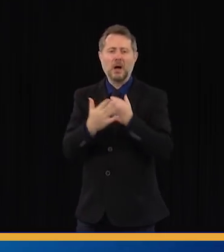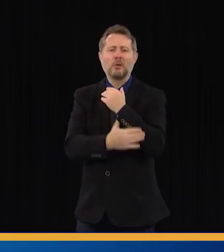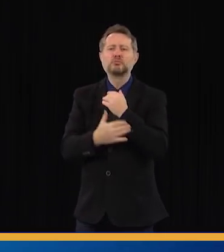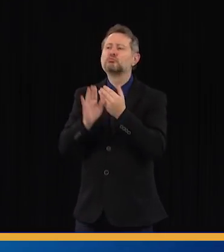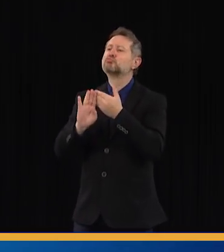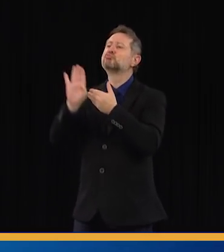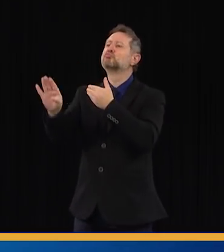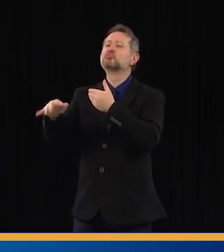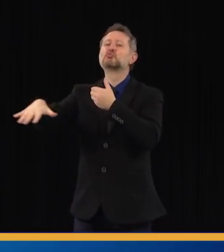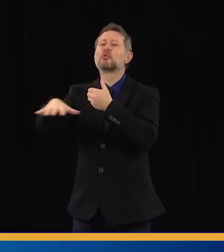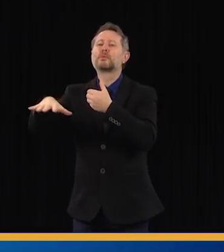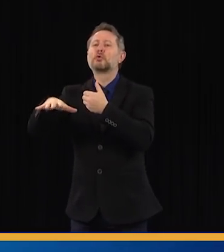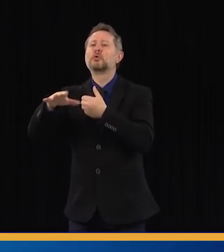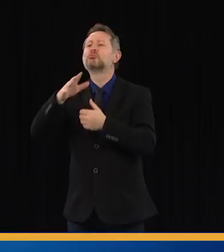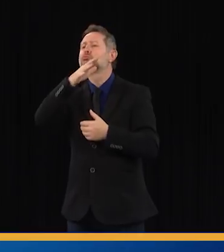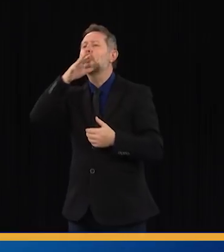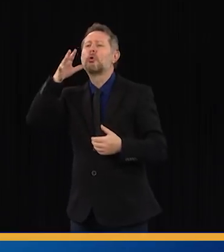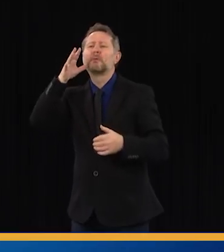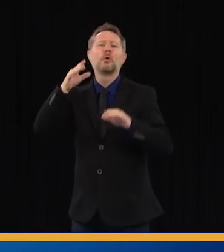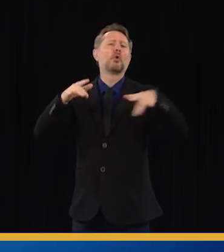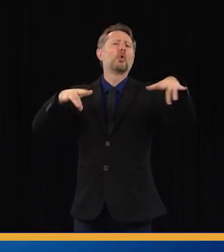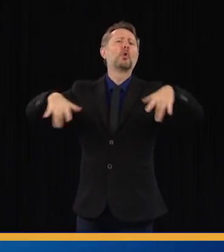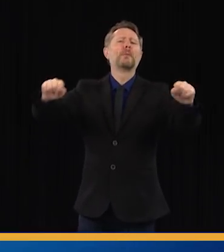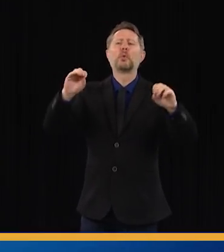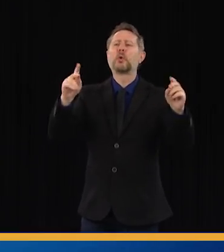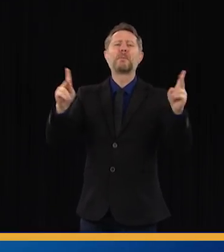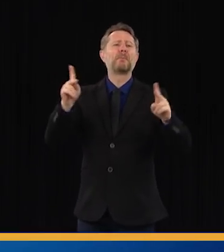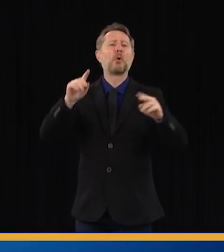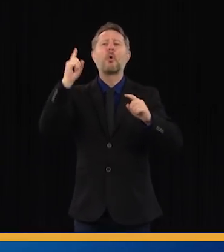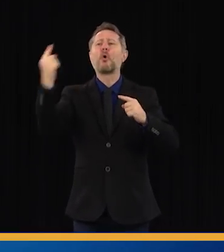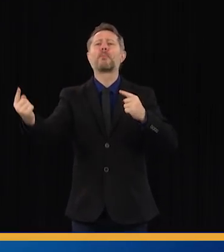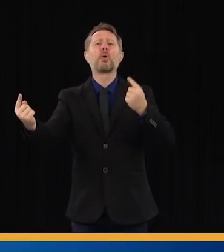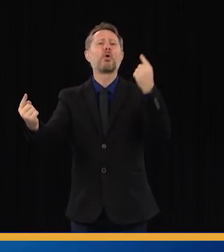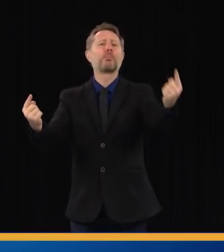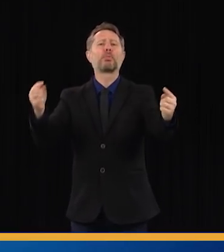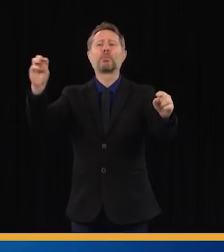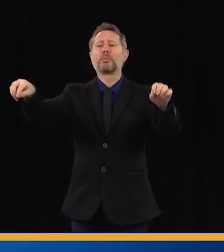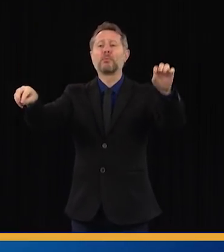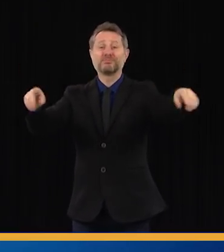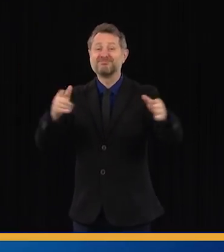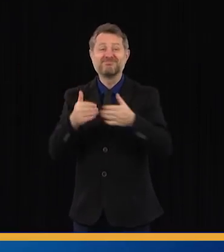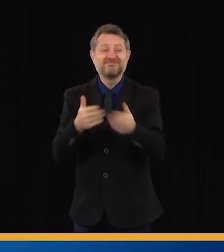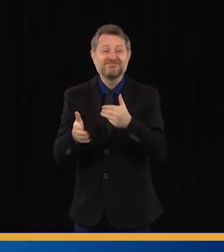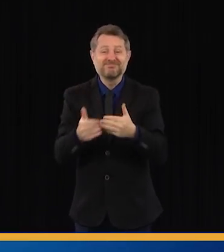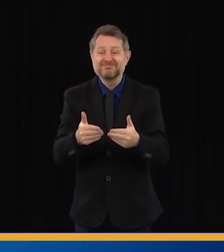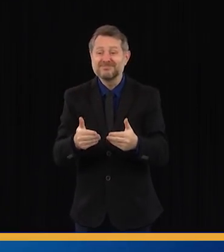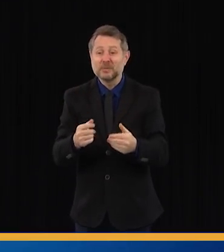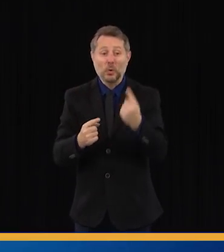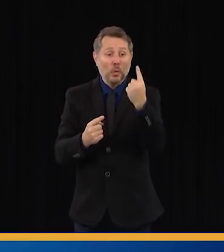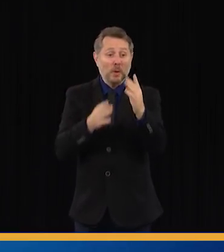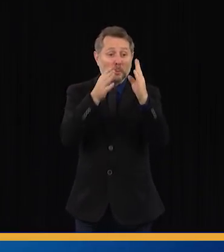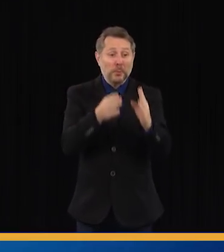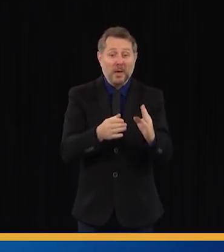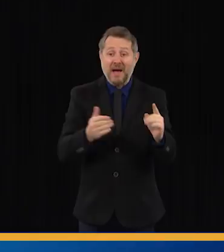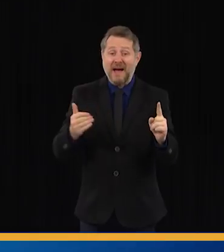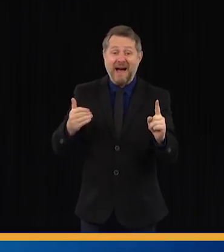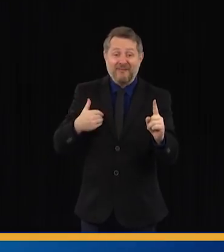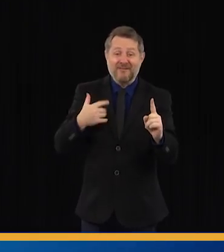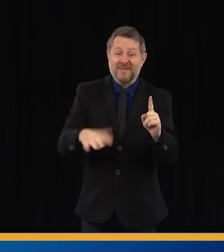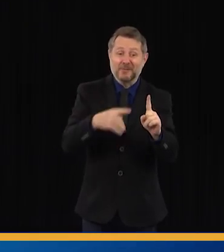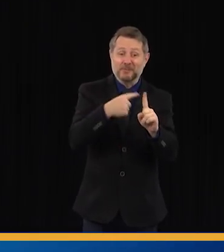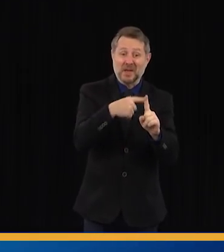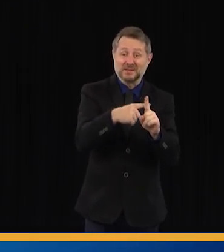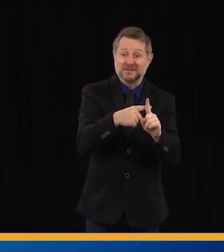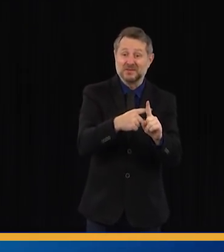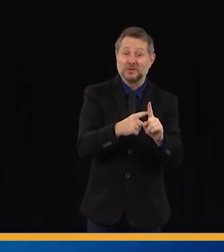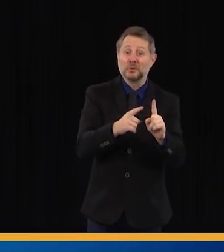people by population. You can be anywhere. But if you have a person who's infected in a room of 200